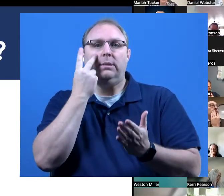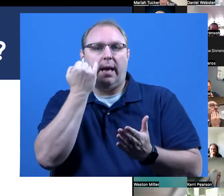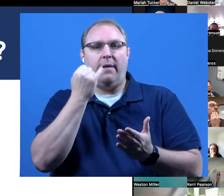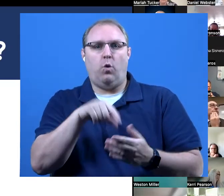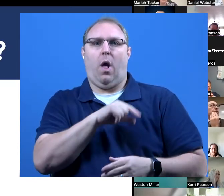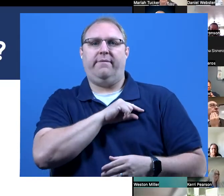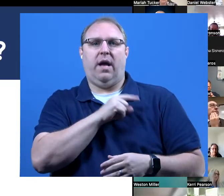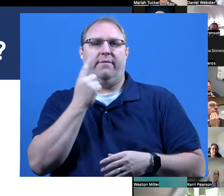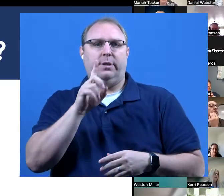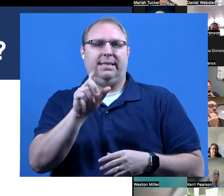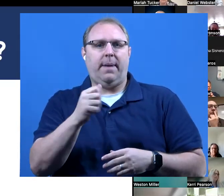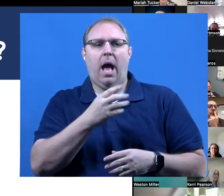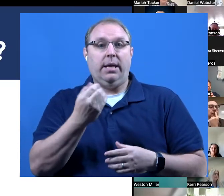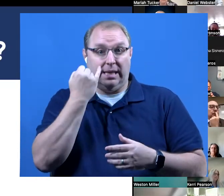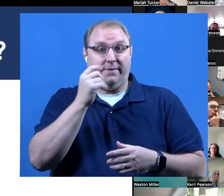So,